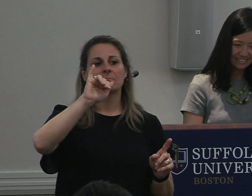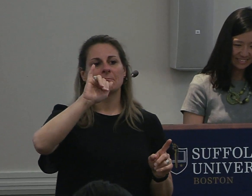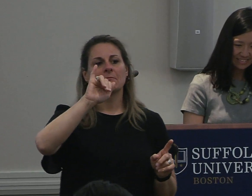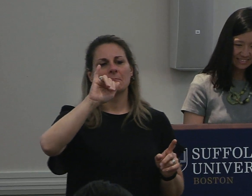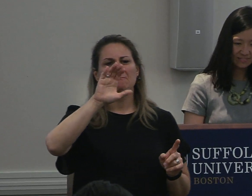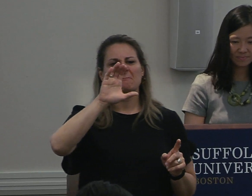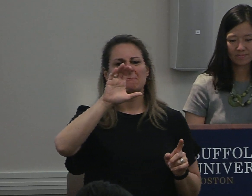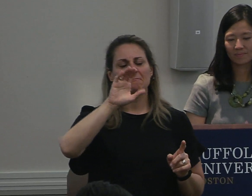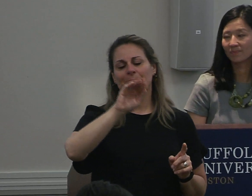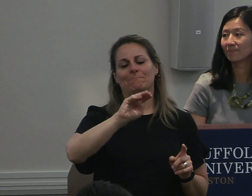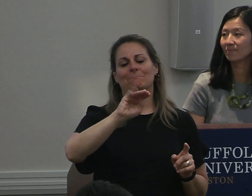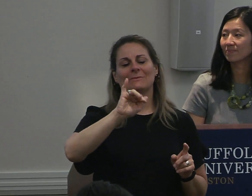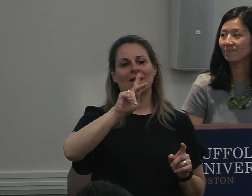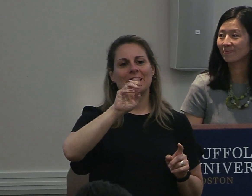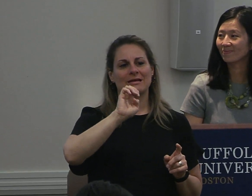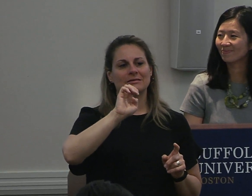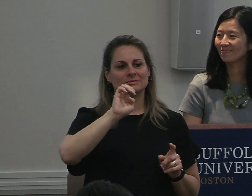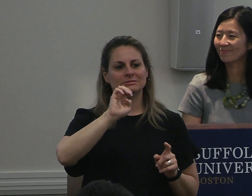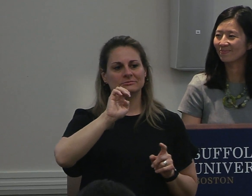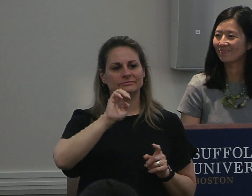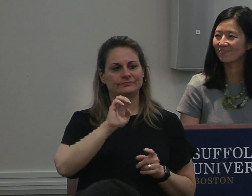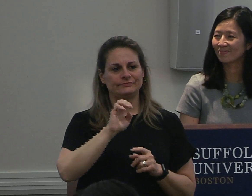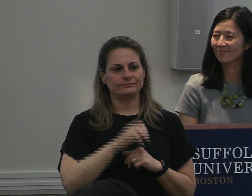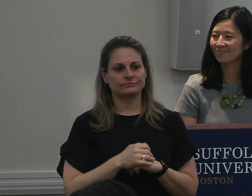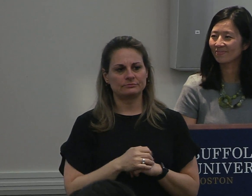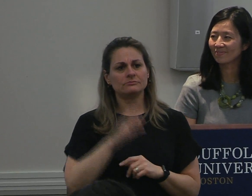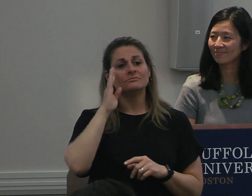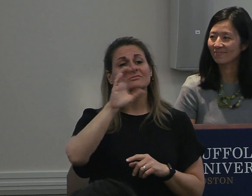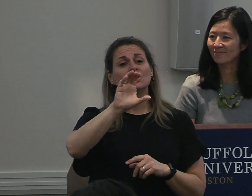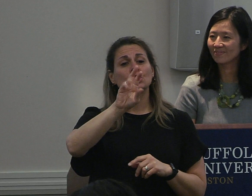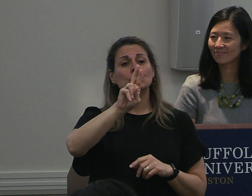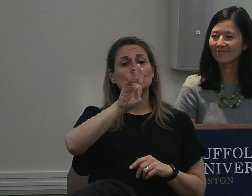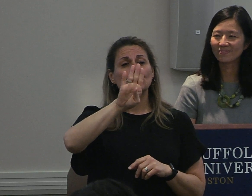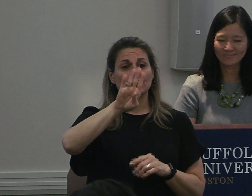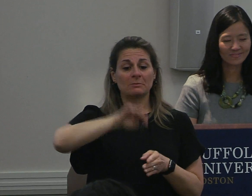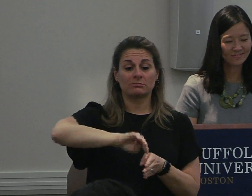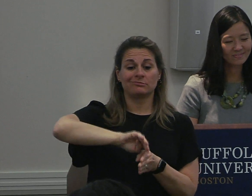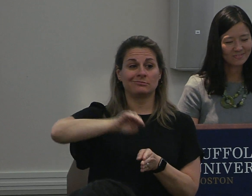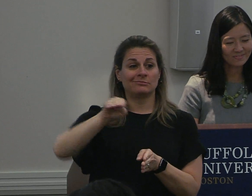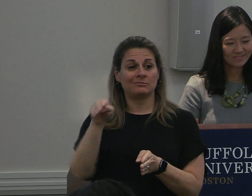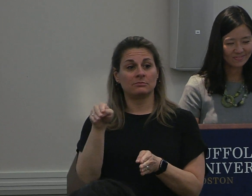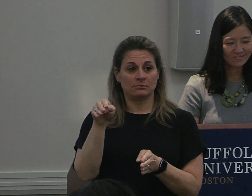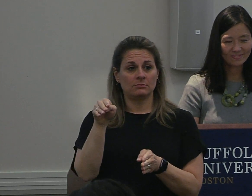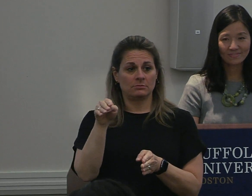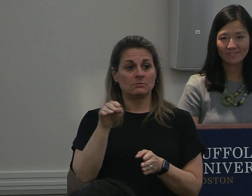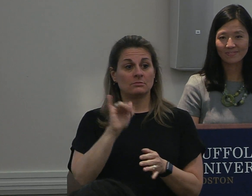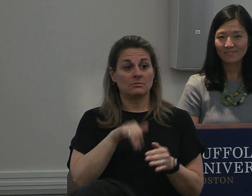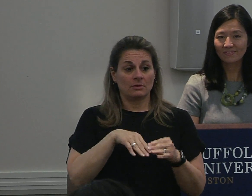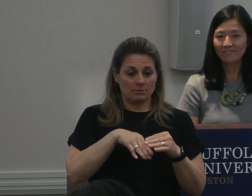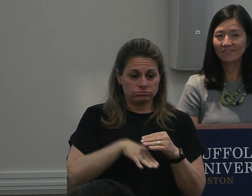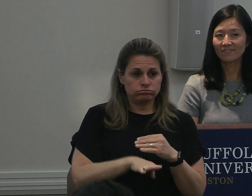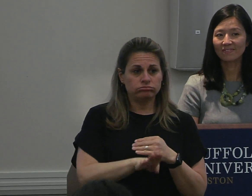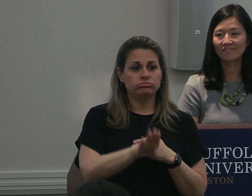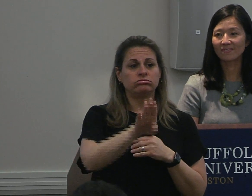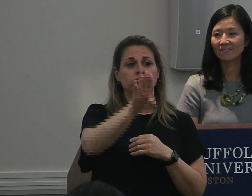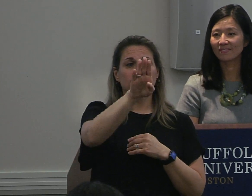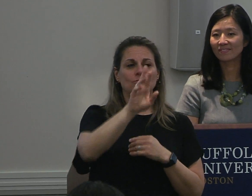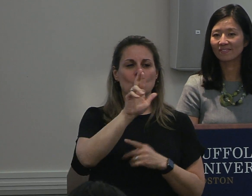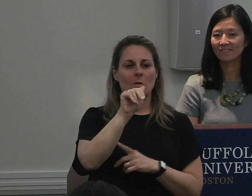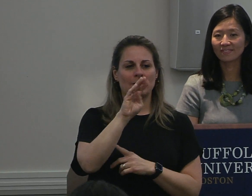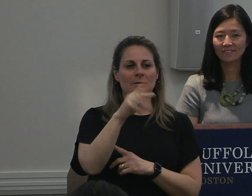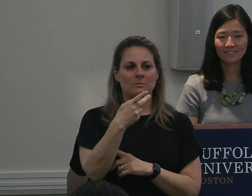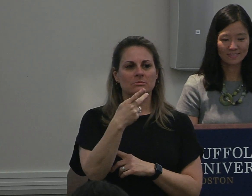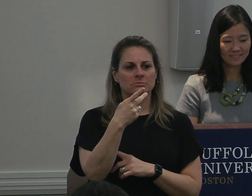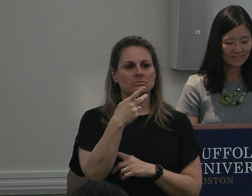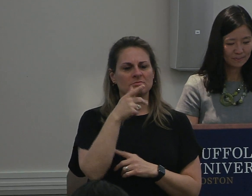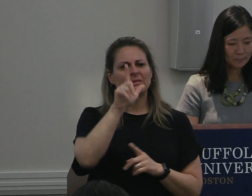goes to curbramps@boston.gov. So if it's a curb ramp specific issue, we have our own form. And I see another question in the chat.